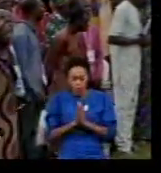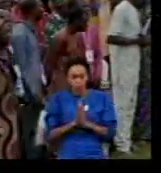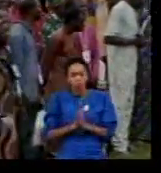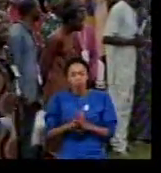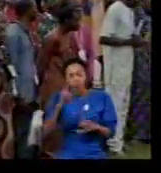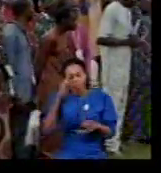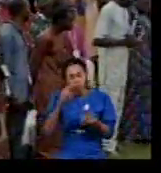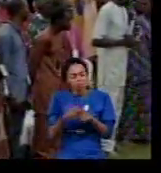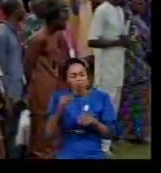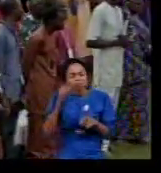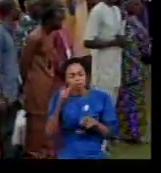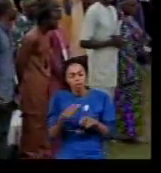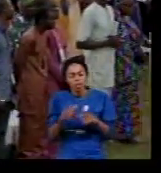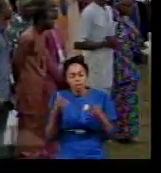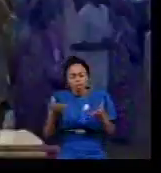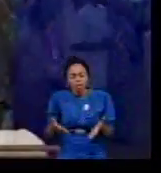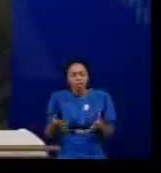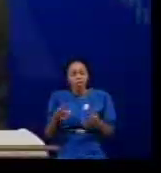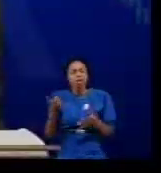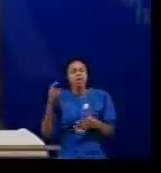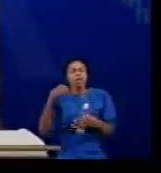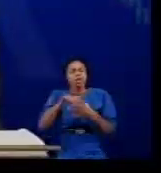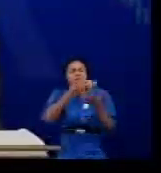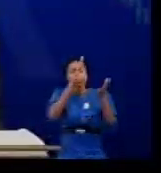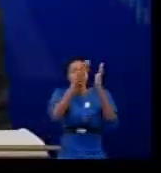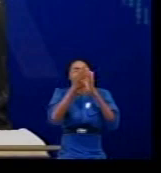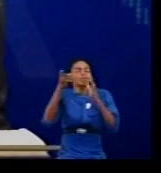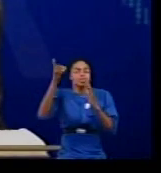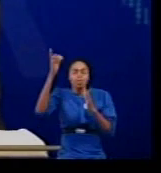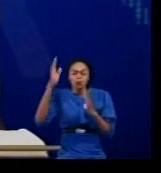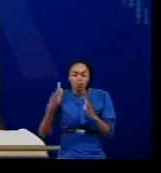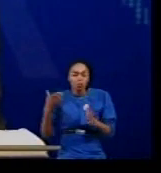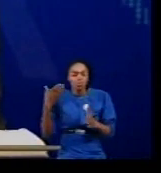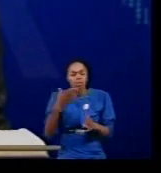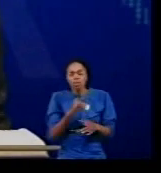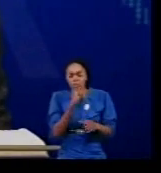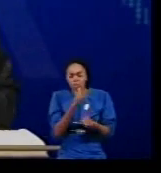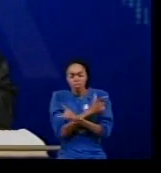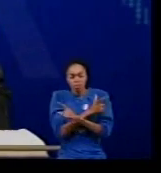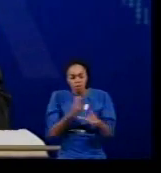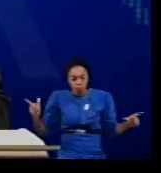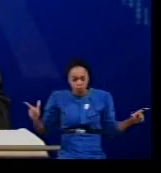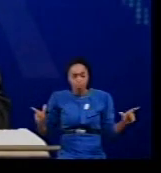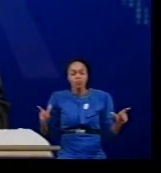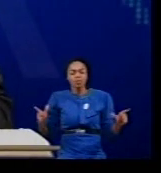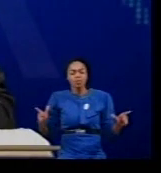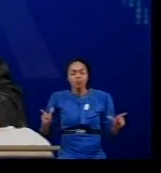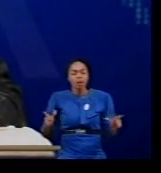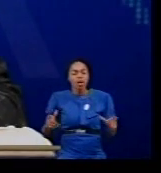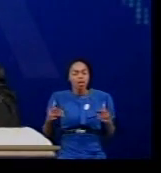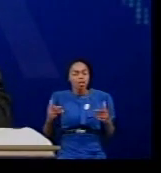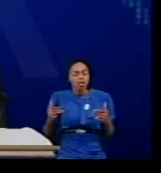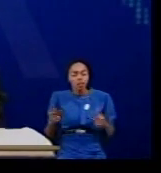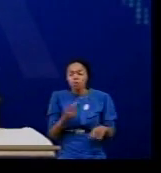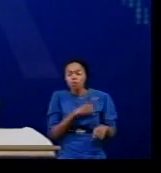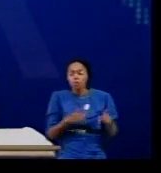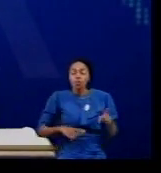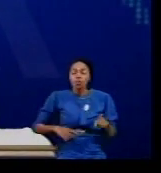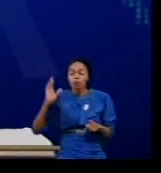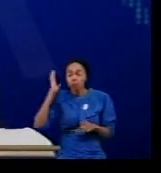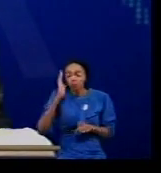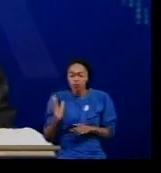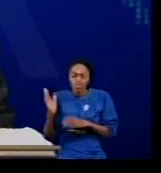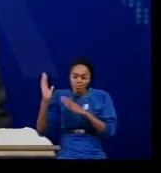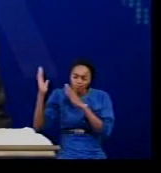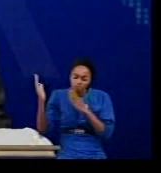them. And it was a divine call to national transformation and triumph. It was a difficult time for Israel. And